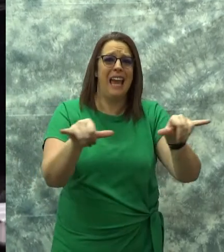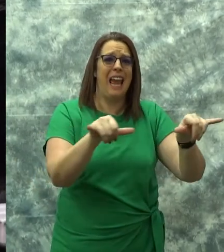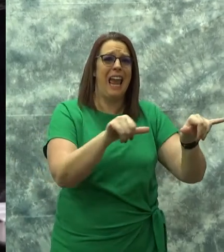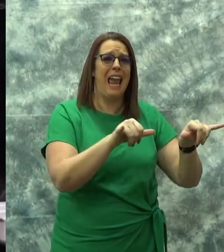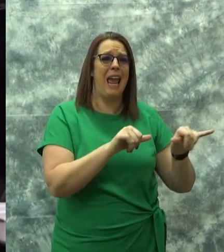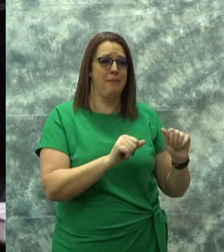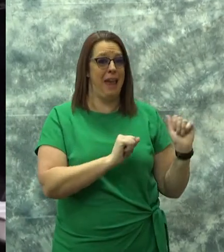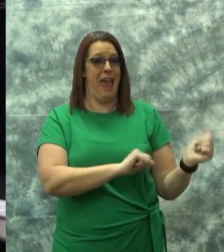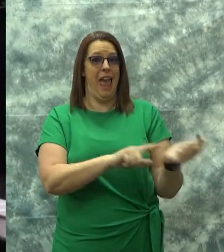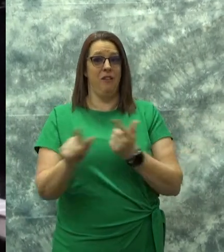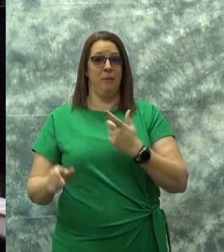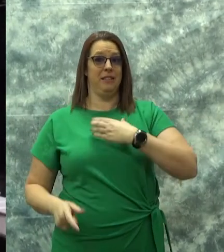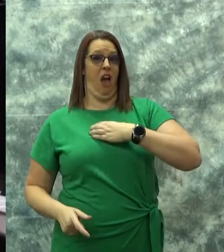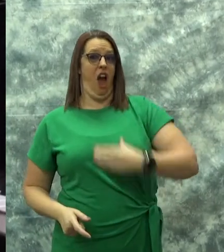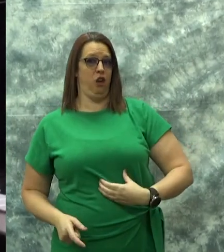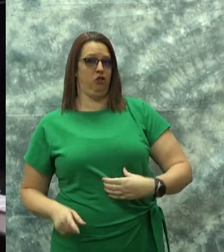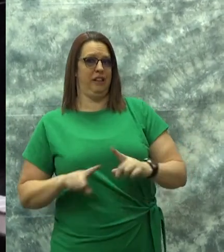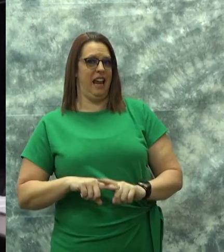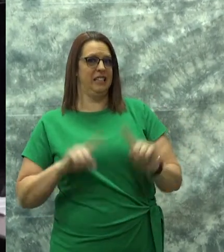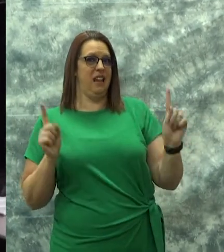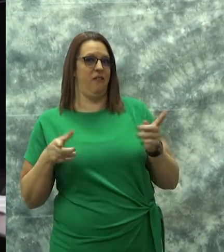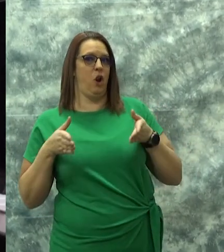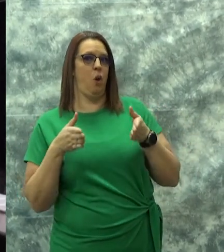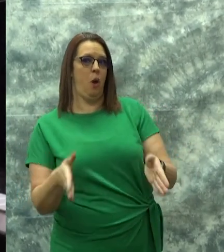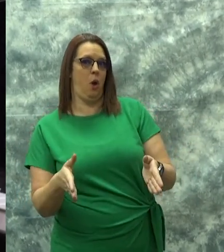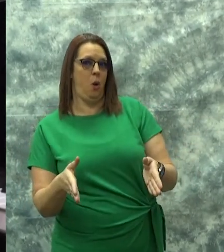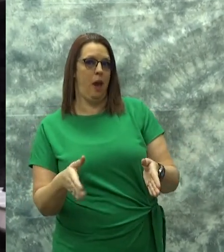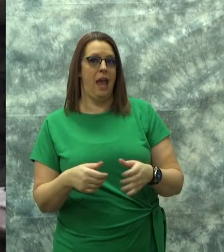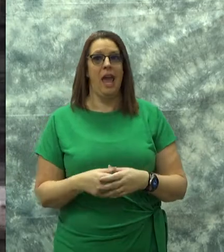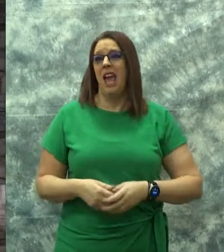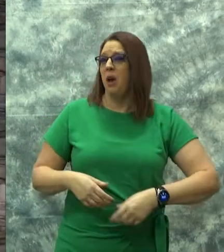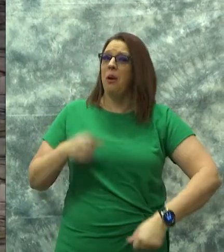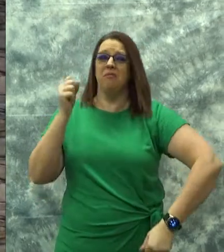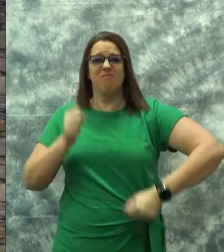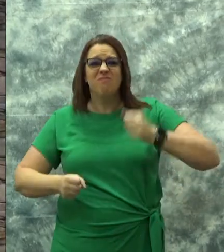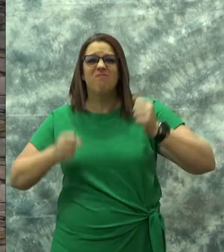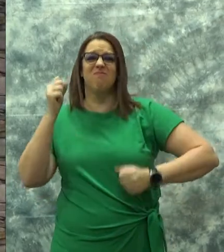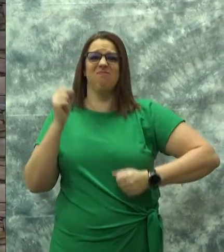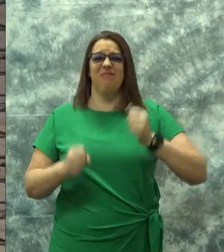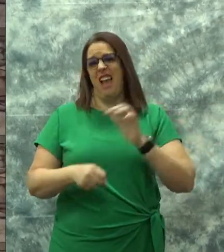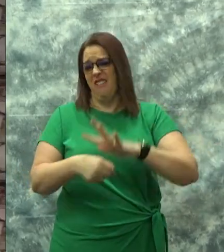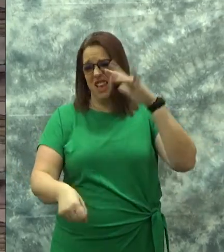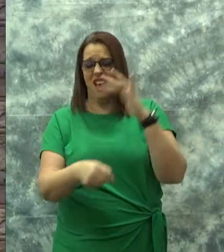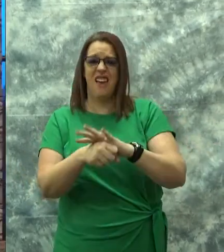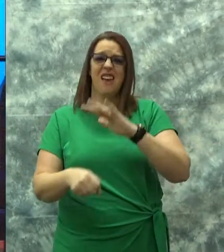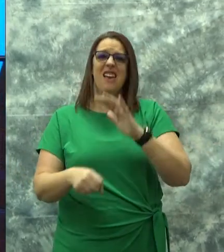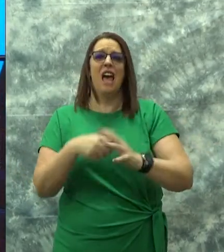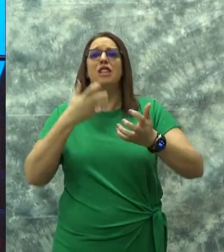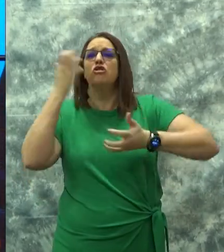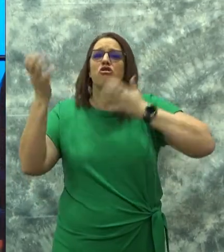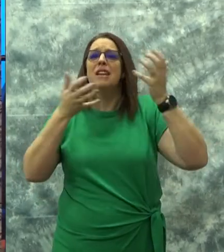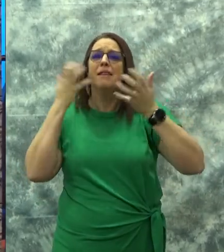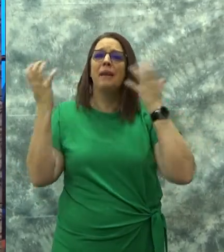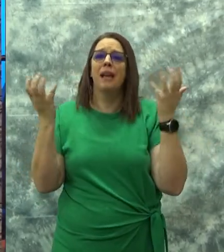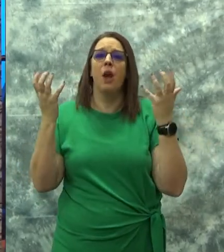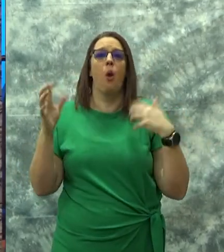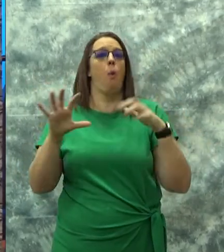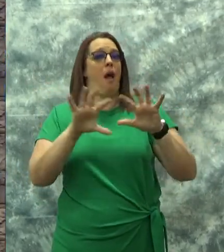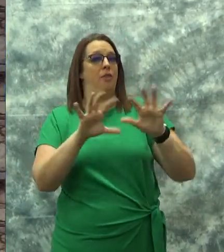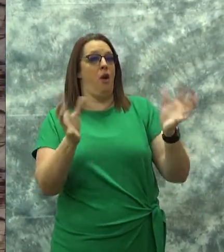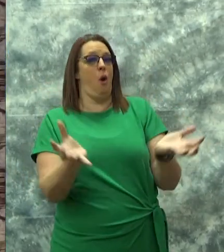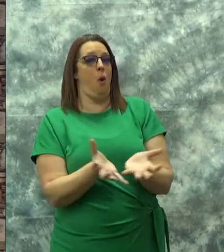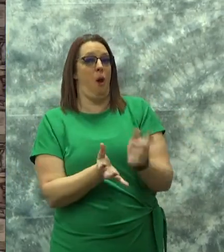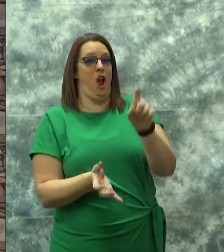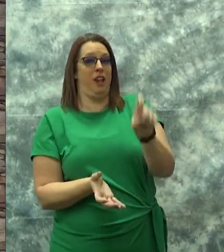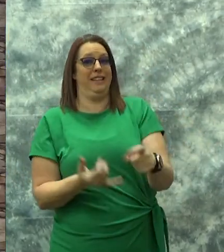same. Everybody's hungry in a different way. We're clawing and climbing and kicking and screaming and fighting. But really, what the